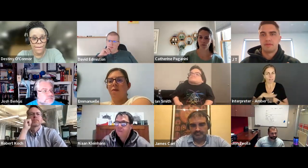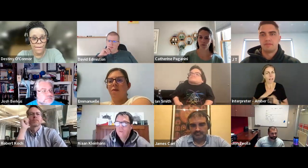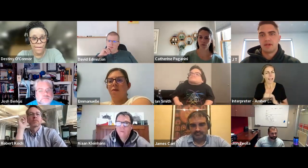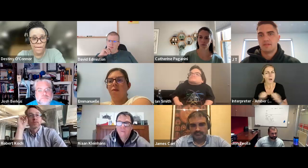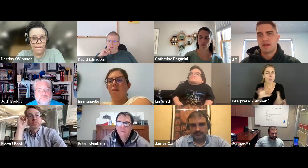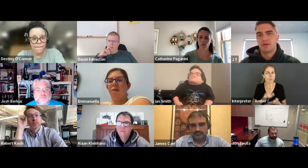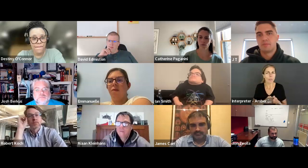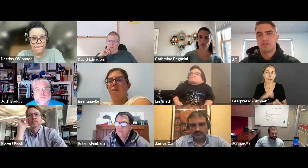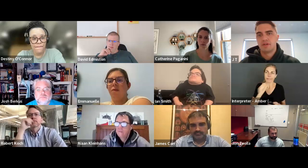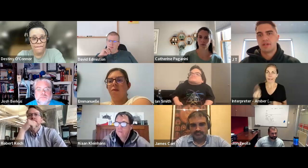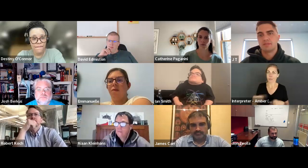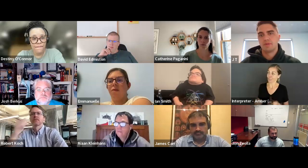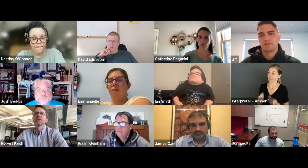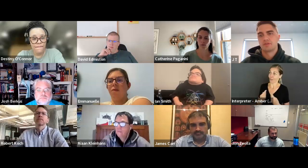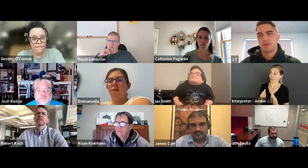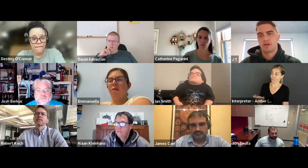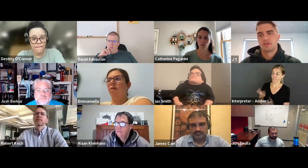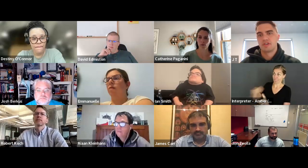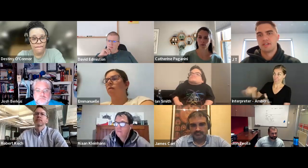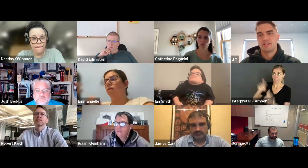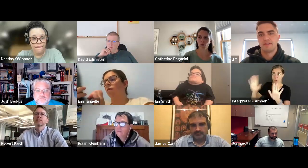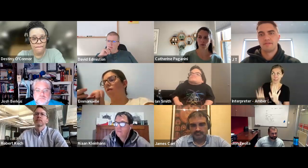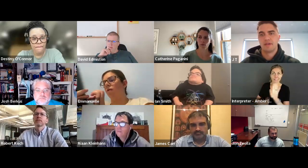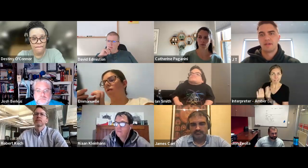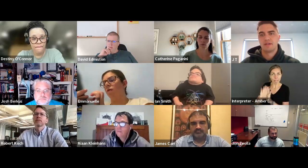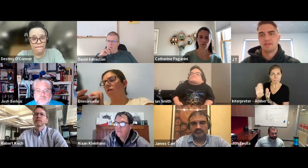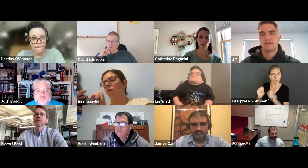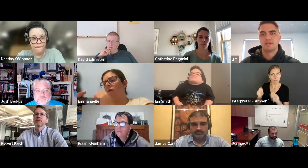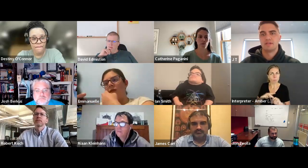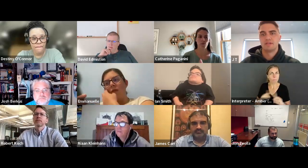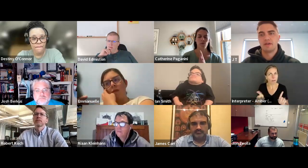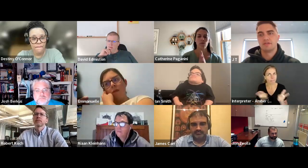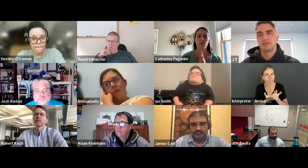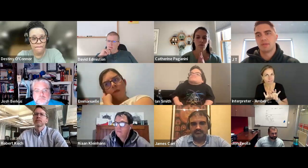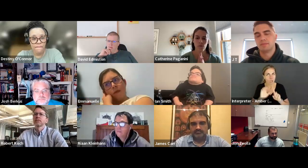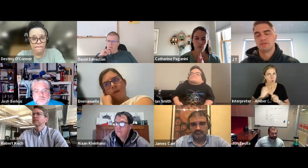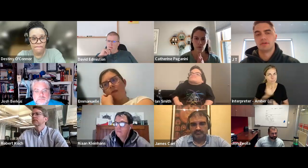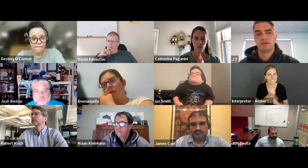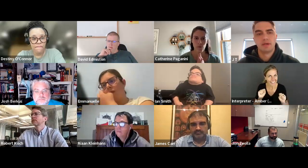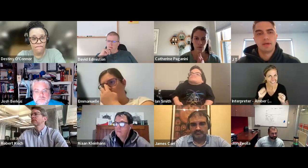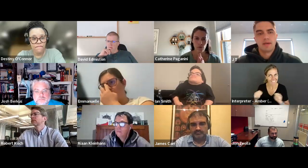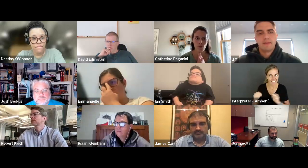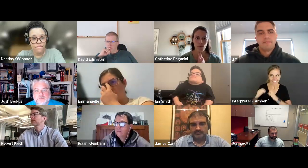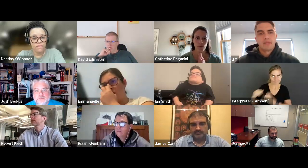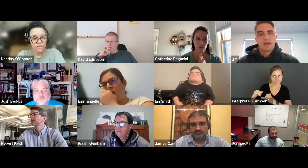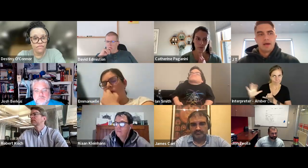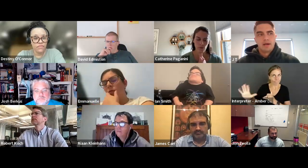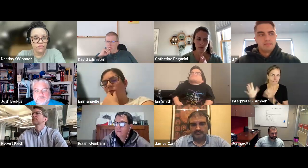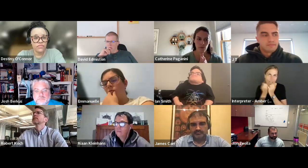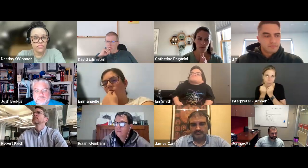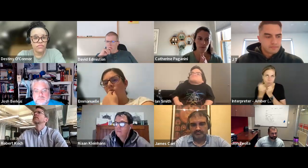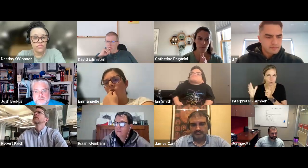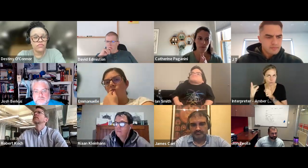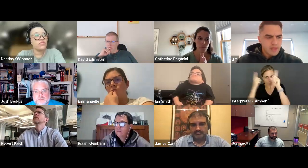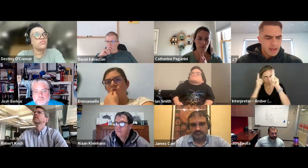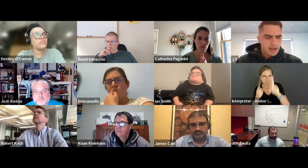just offer them great development opportunities, but is also culturally safe and consistent with our values as a people too.